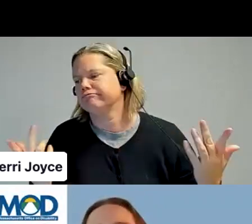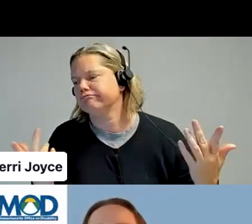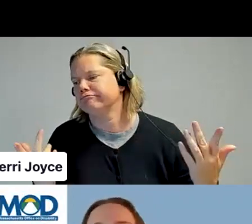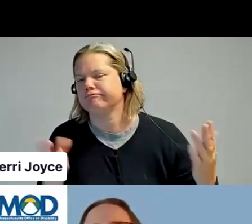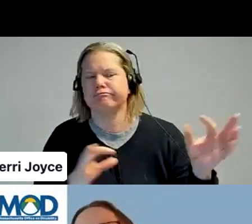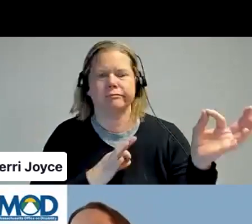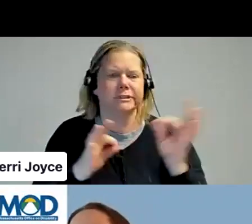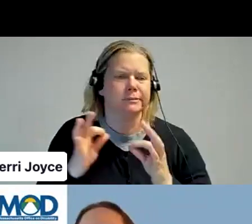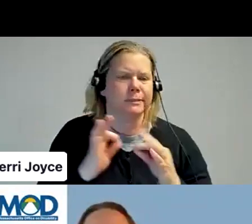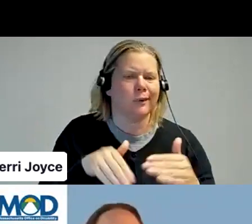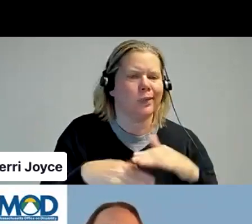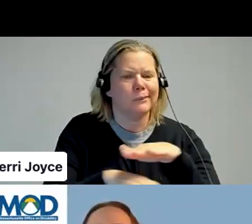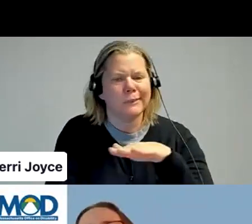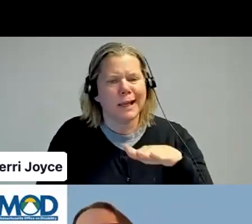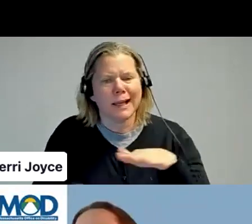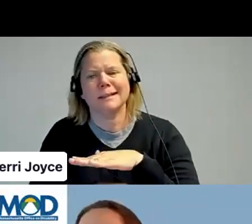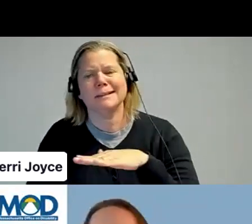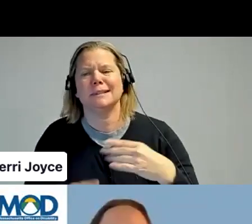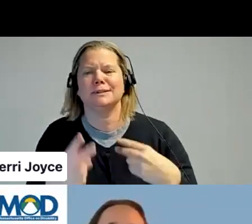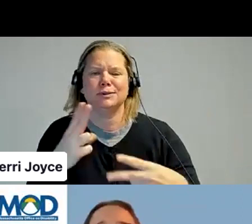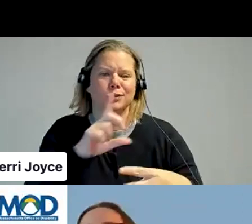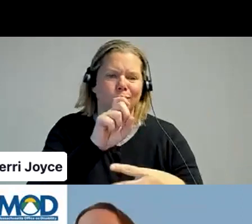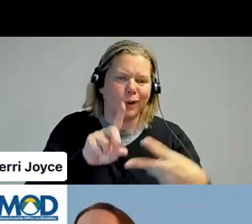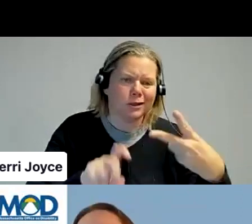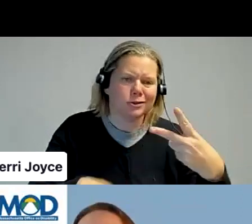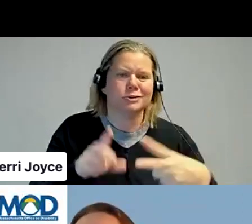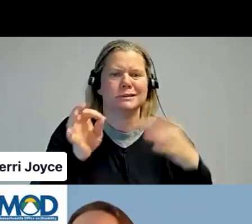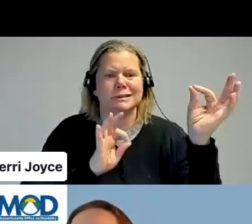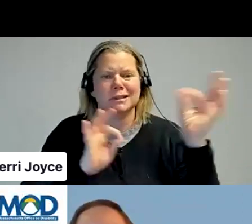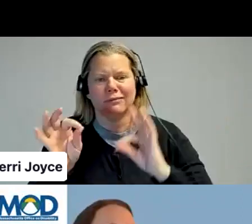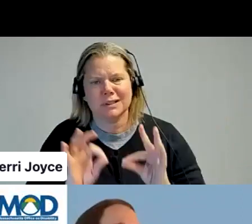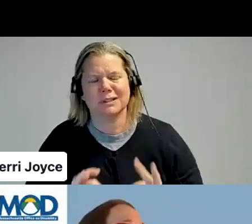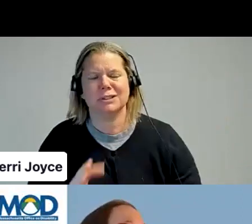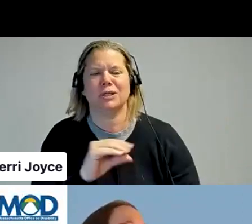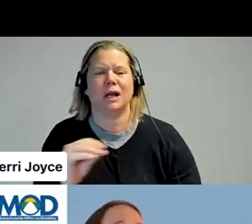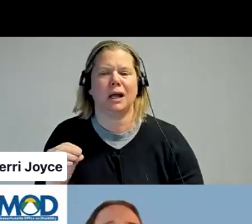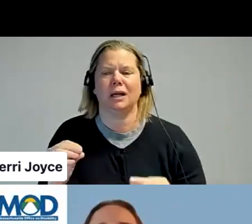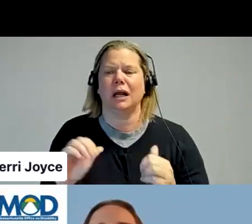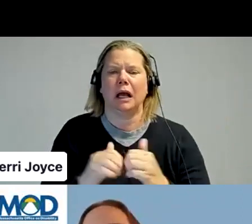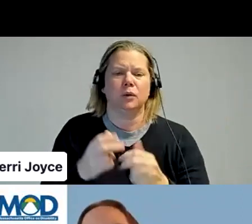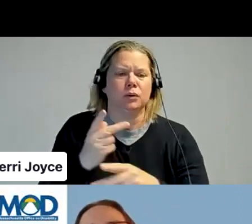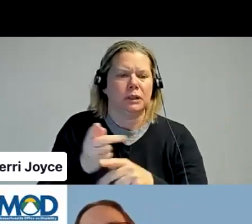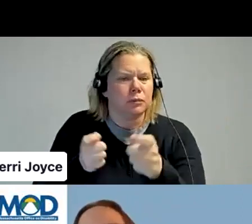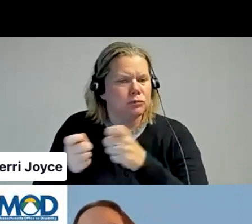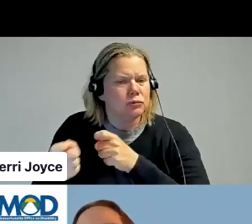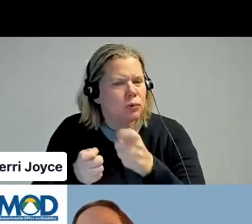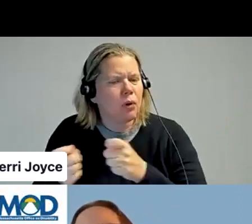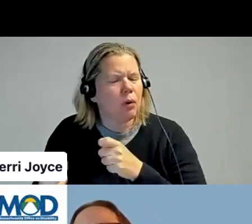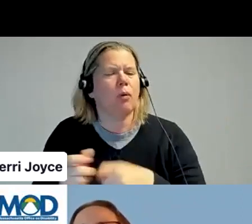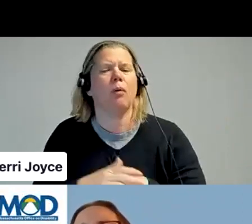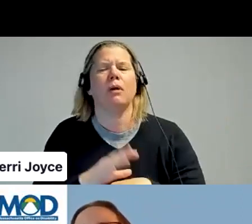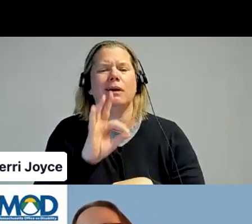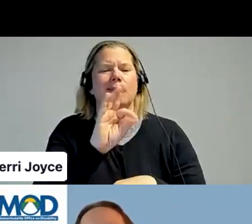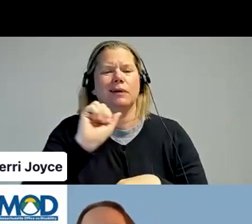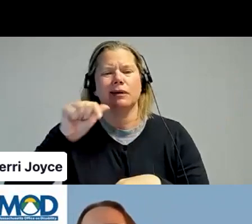those basics about the two questions, the definition and under control. And the frequently asked